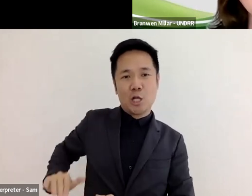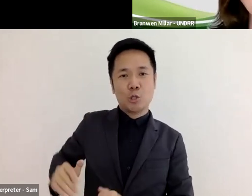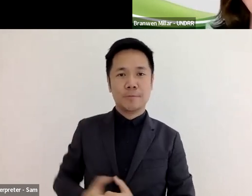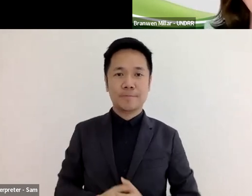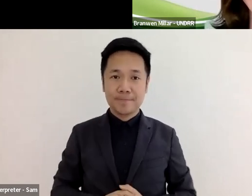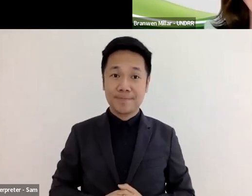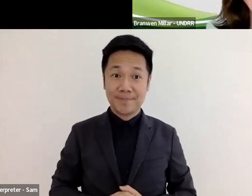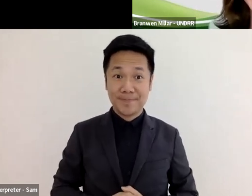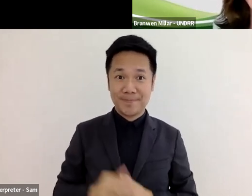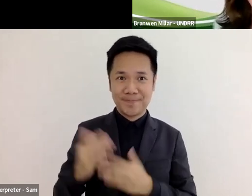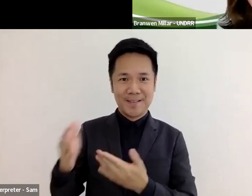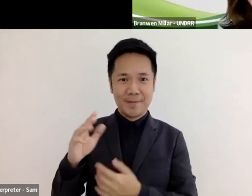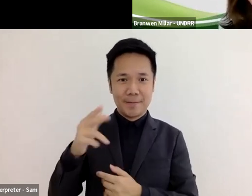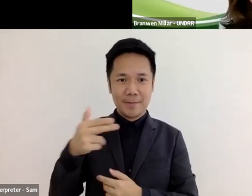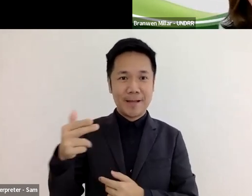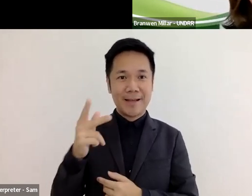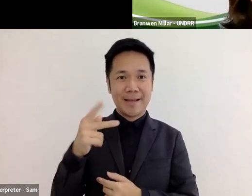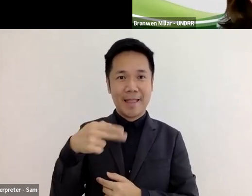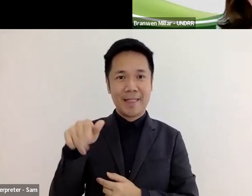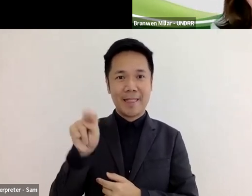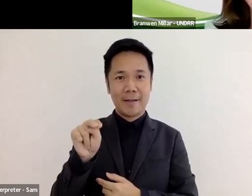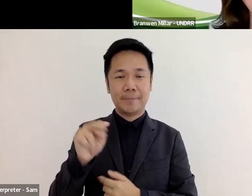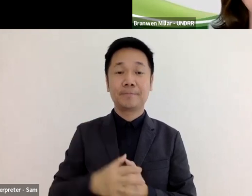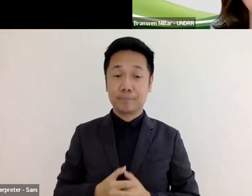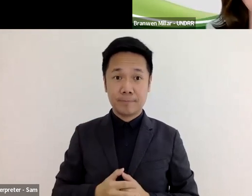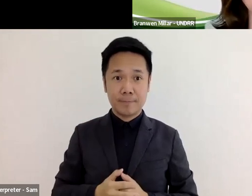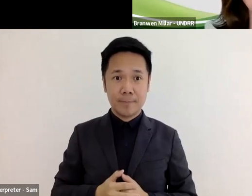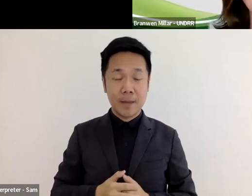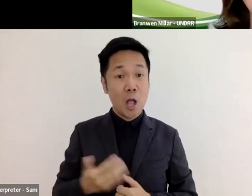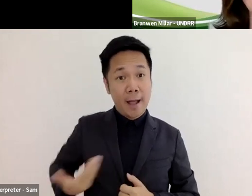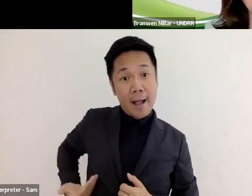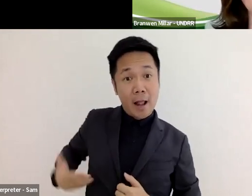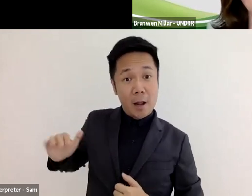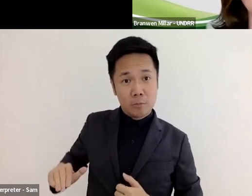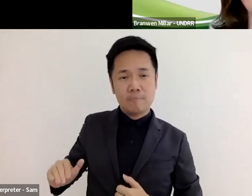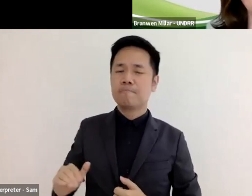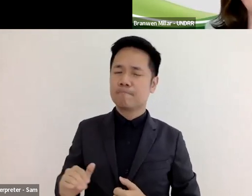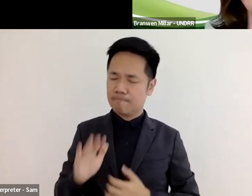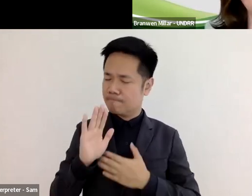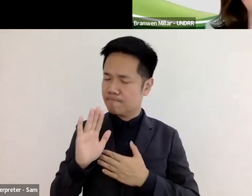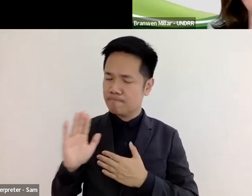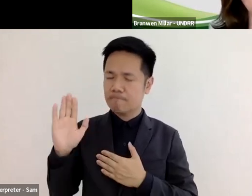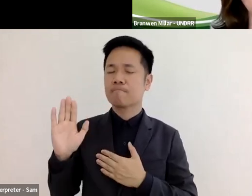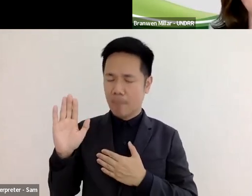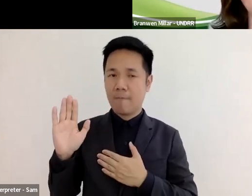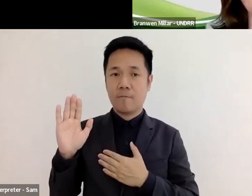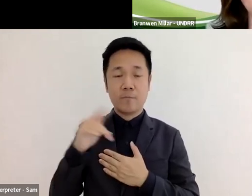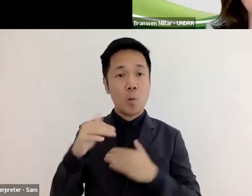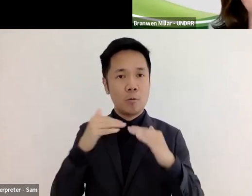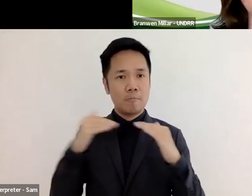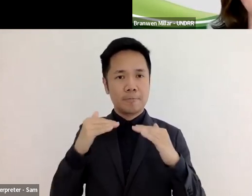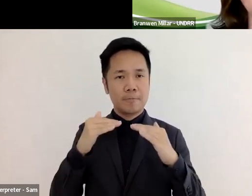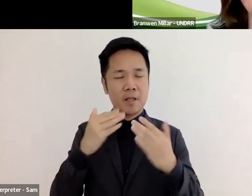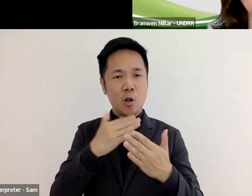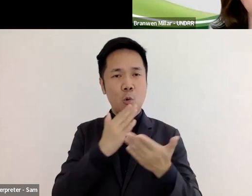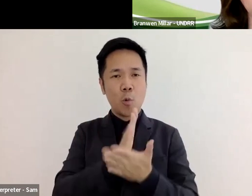the floor is. Thank you. Government of Bangladesh is fully committed for equal rights, gender equality